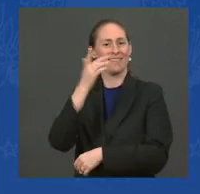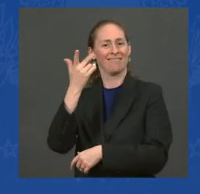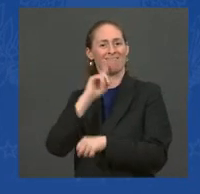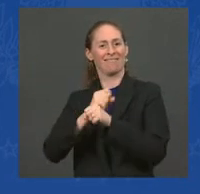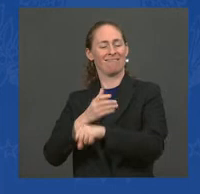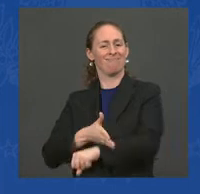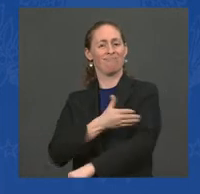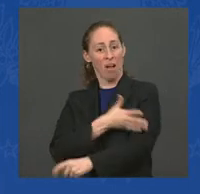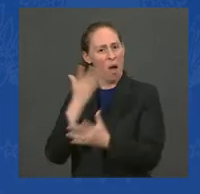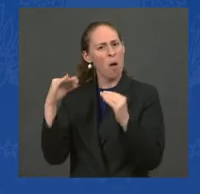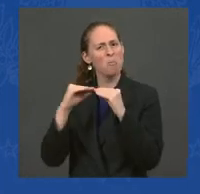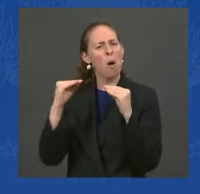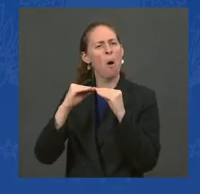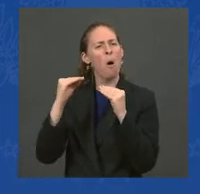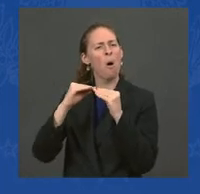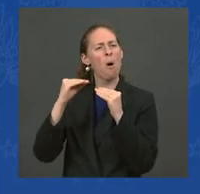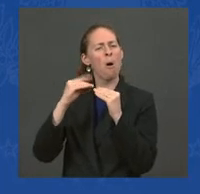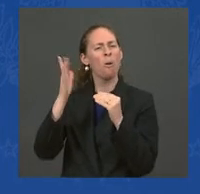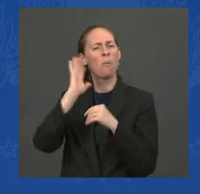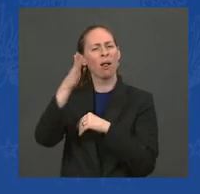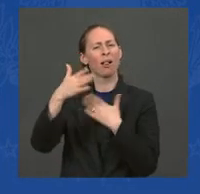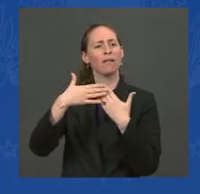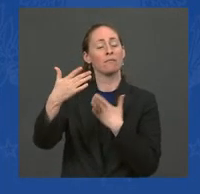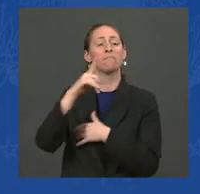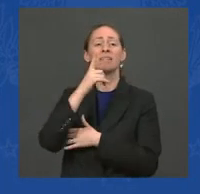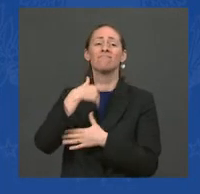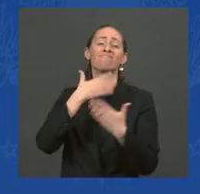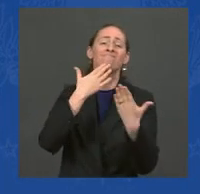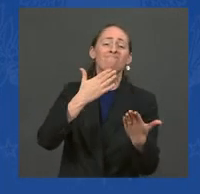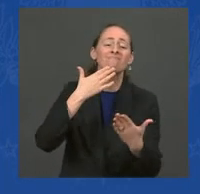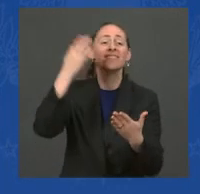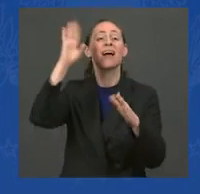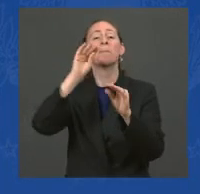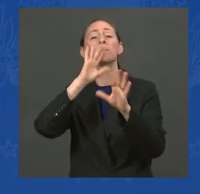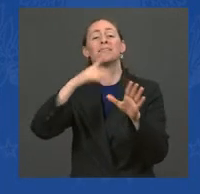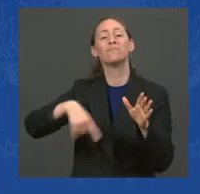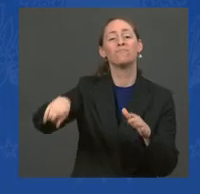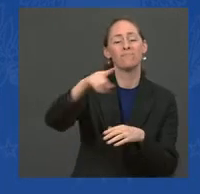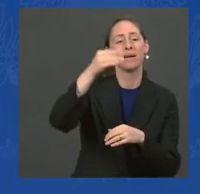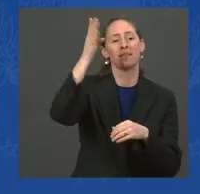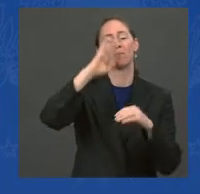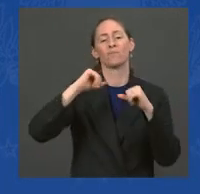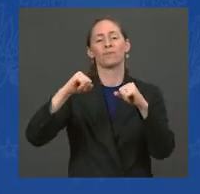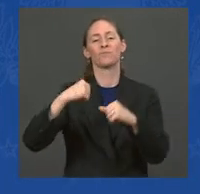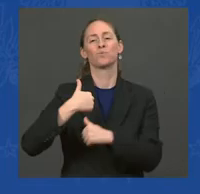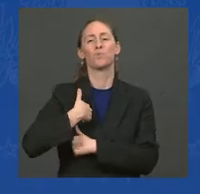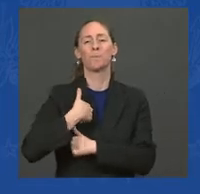thank you, and God bless you all, and may God protect our troops. Thank you very much.